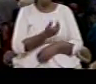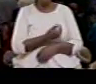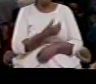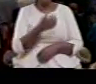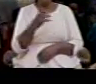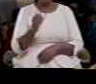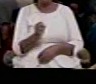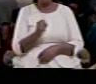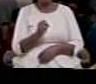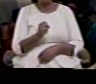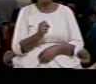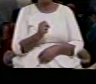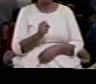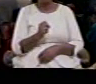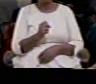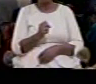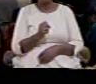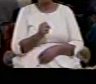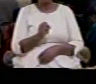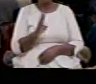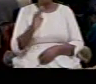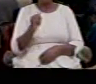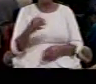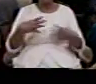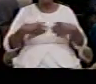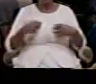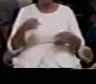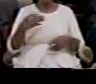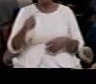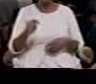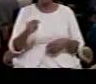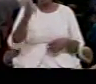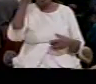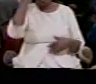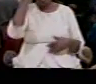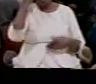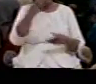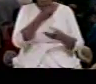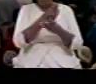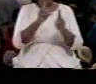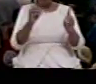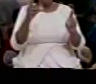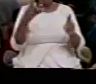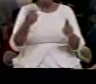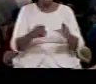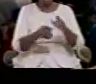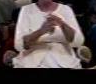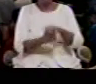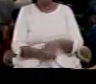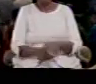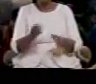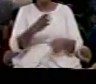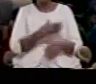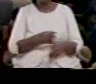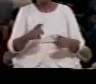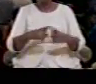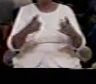by healing the sick, delivering the oppressed, spectacular